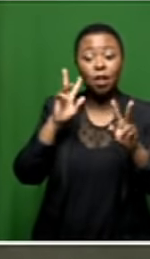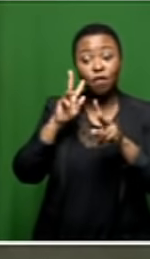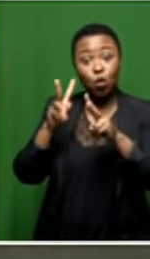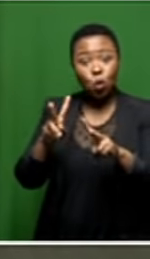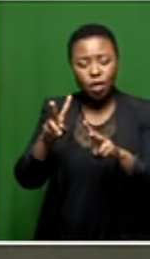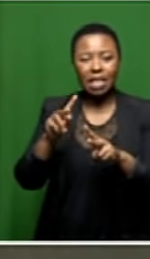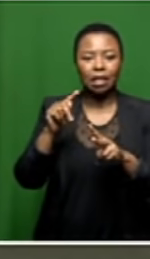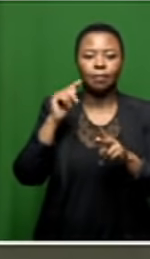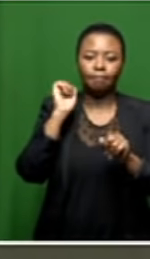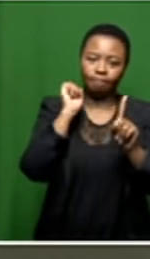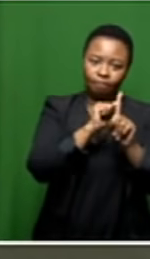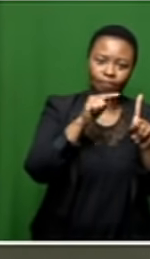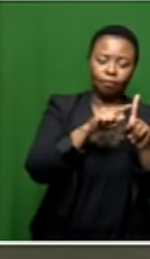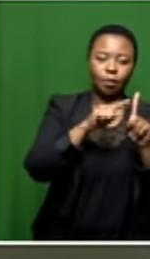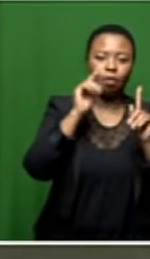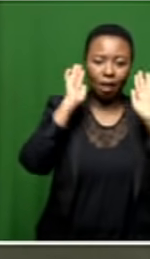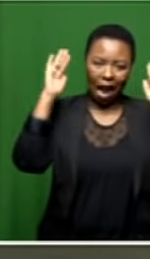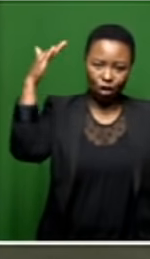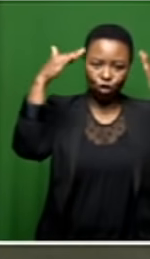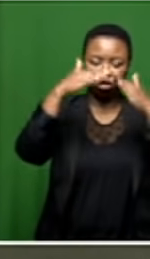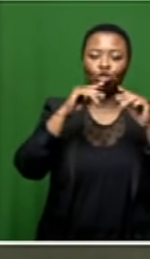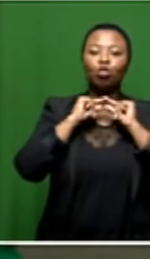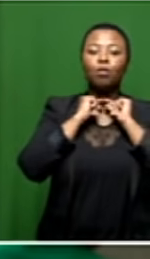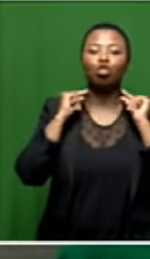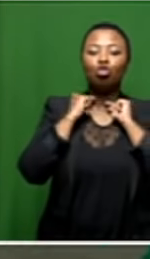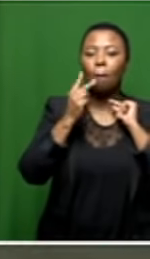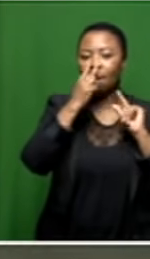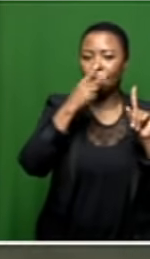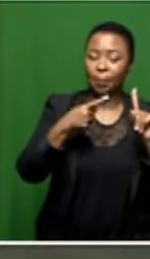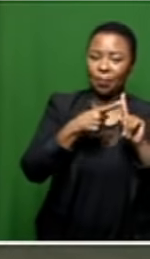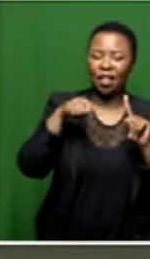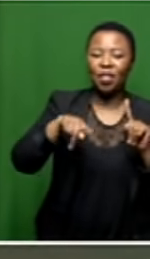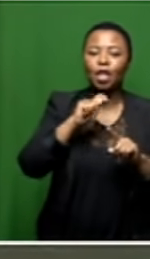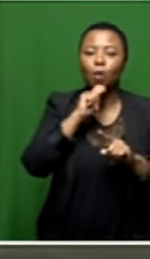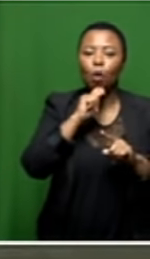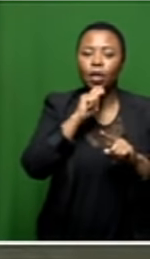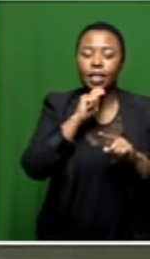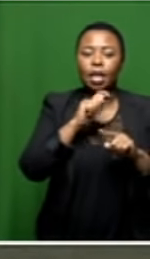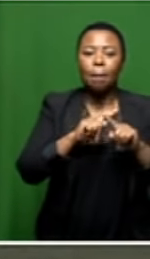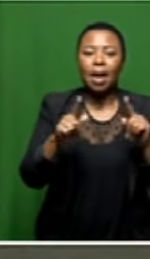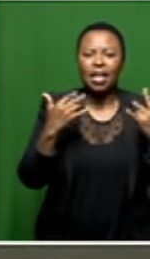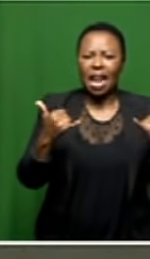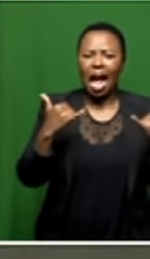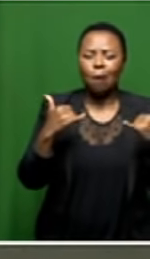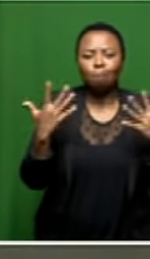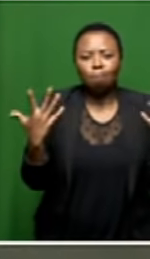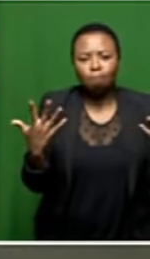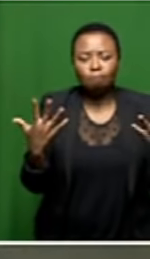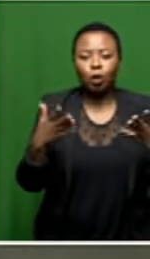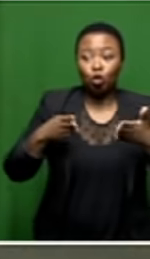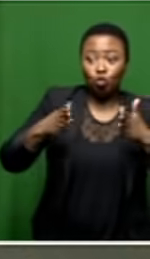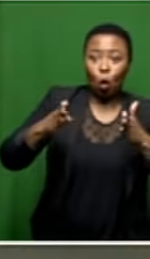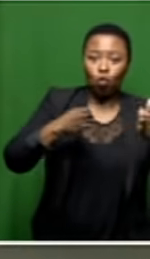state of the Archbishop will commence at around 9 o'clock this morning. I can tell you that road closures are in